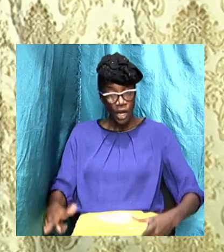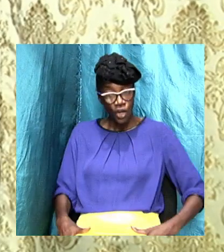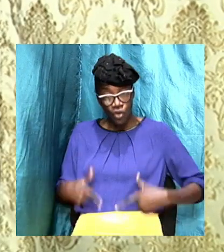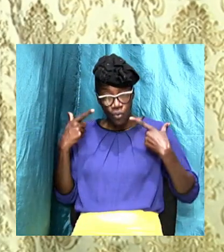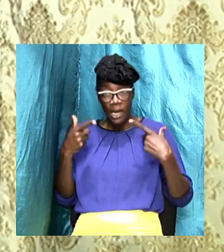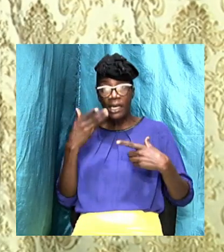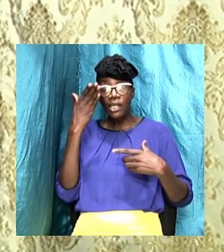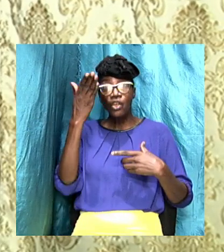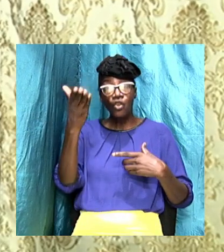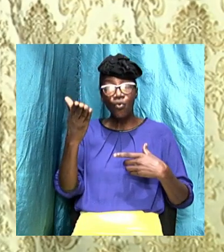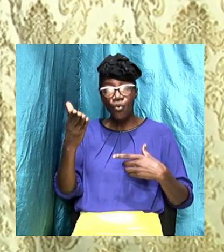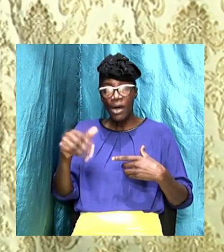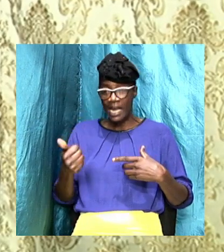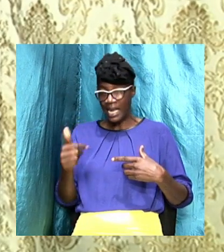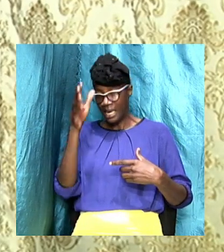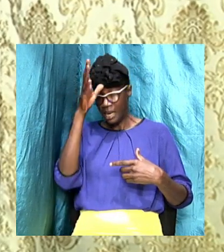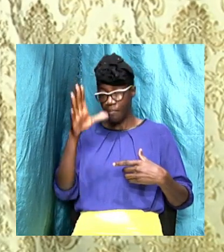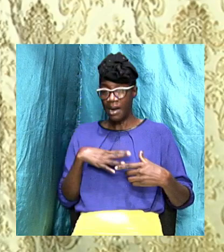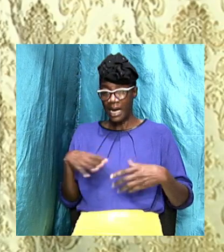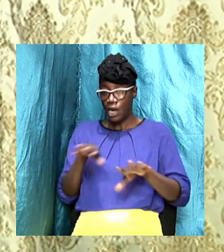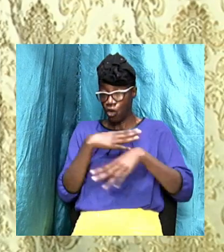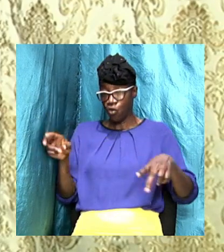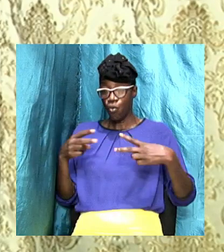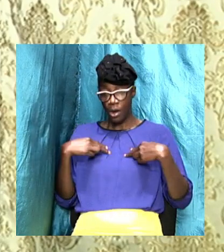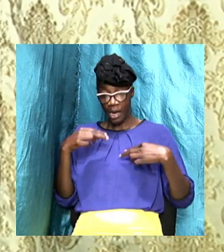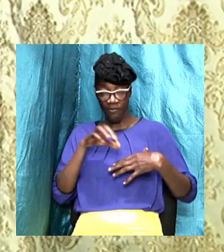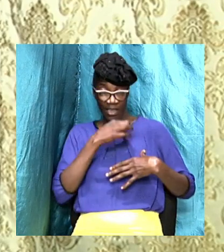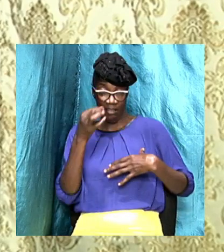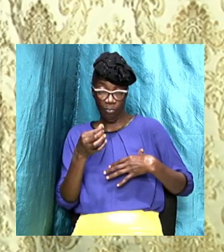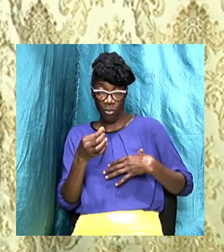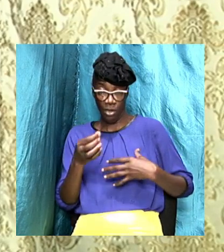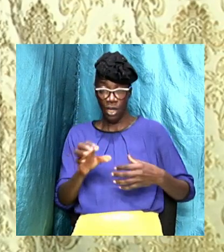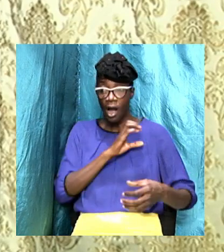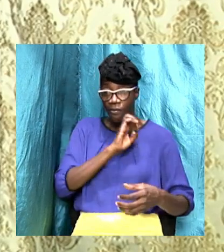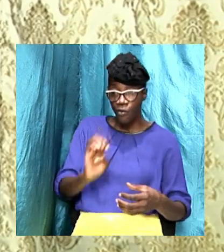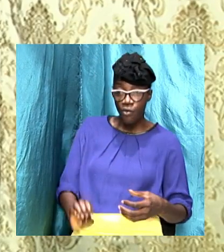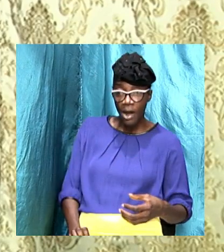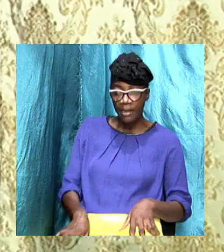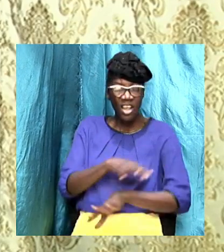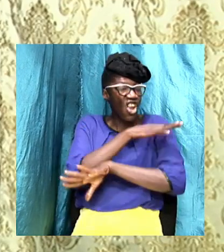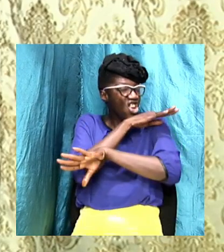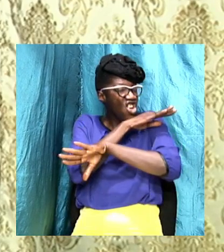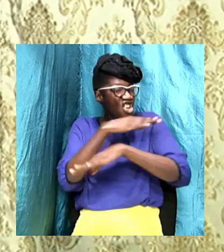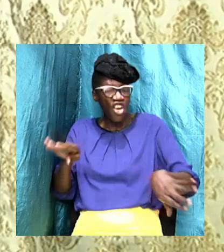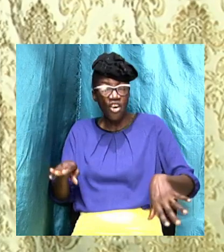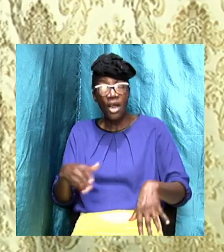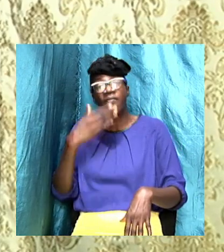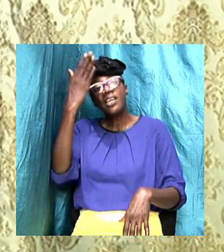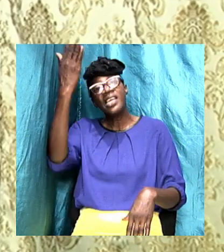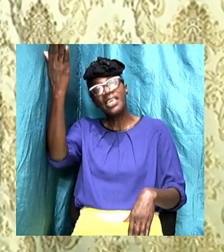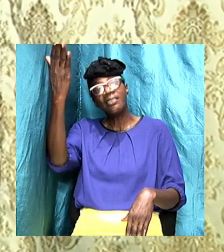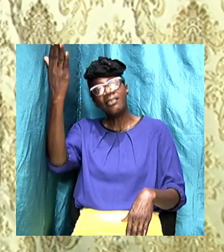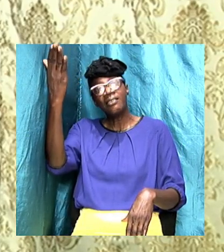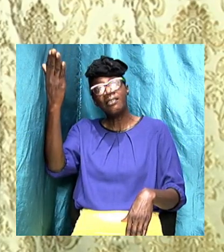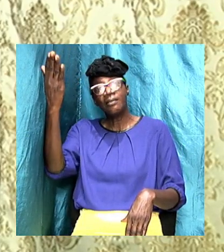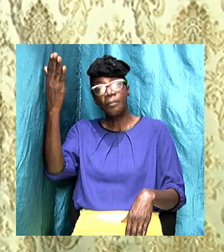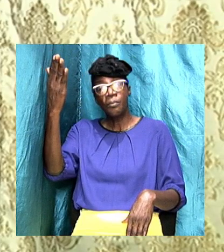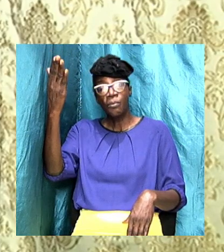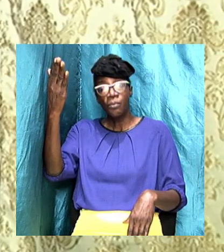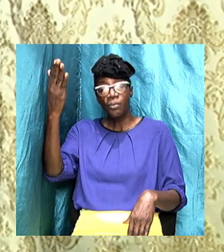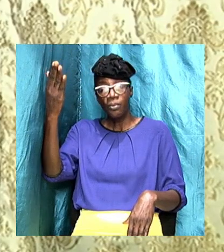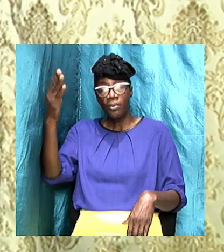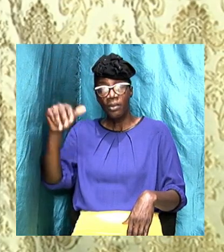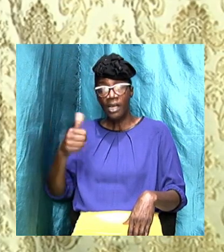in you. Now, if any man have not the Spirit of Christ, he is none of his." Anyone who